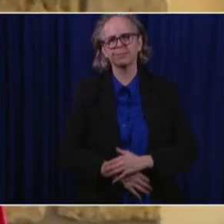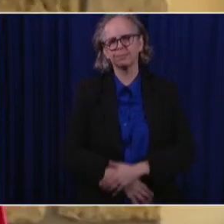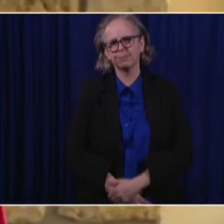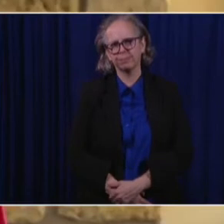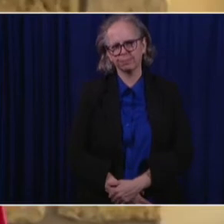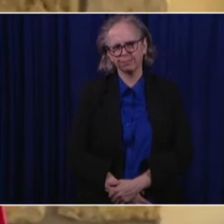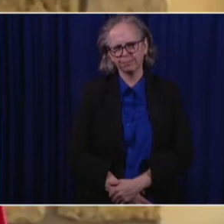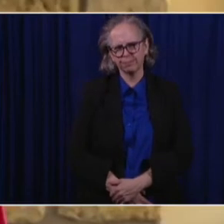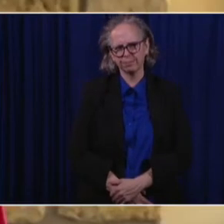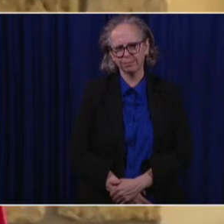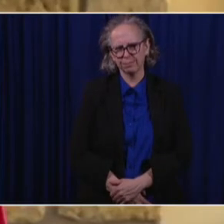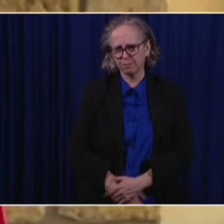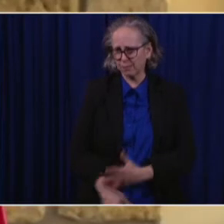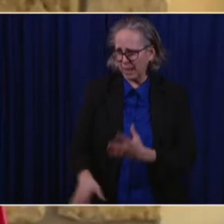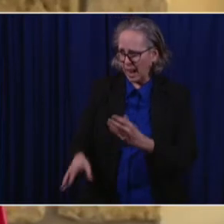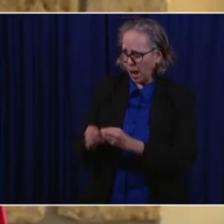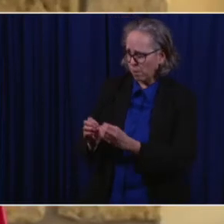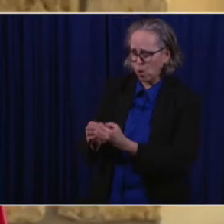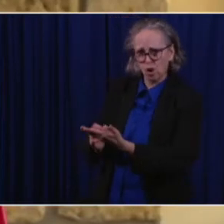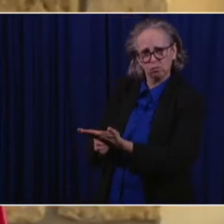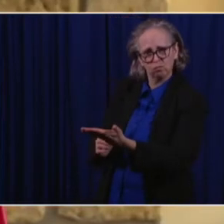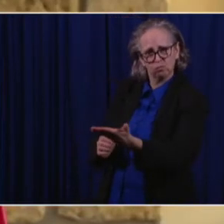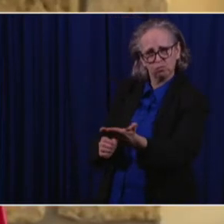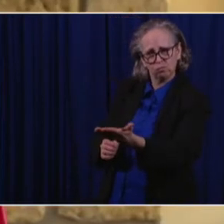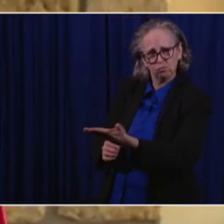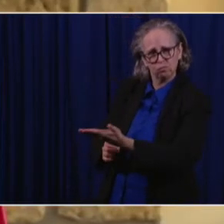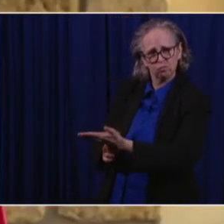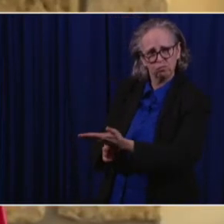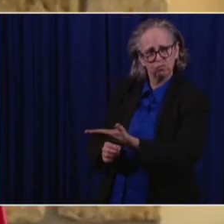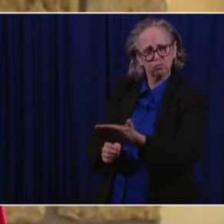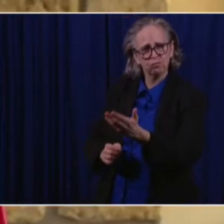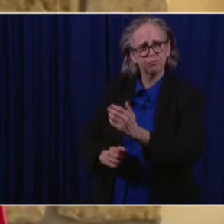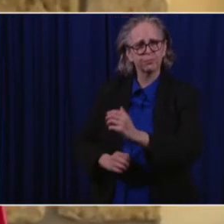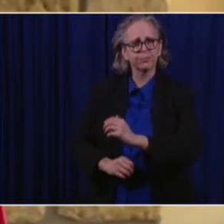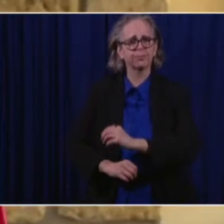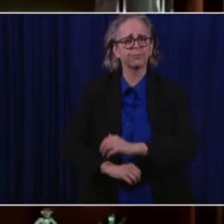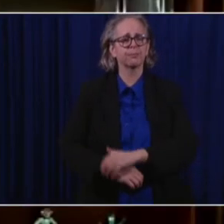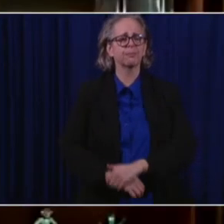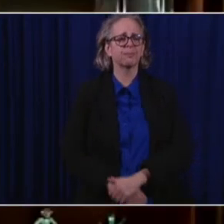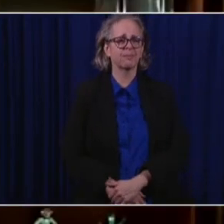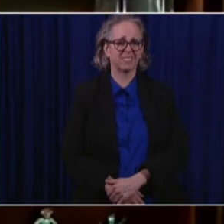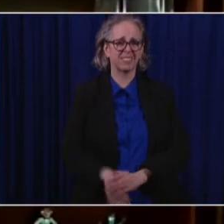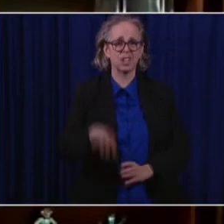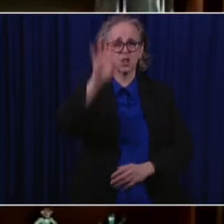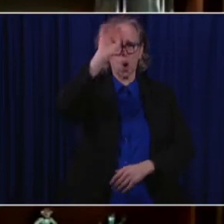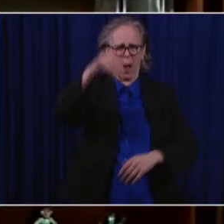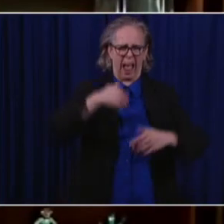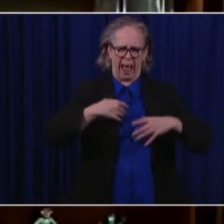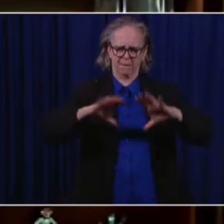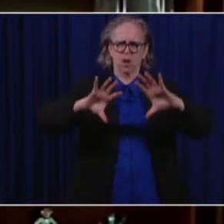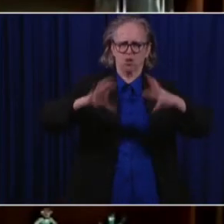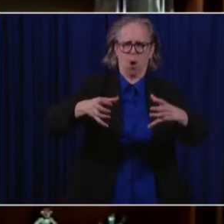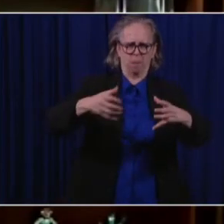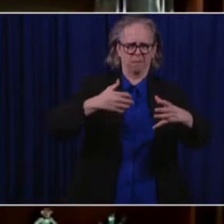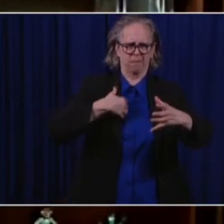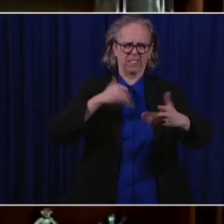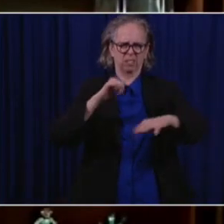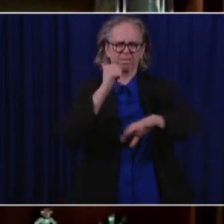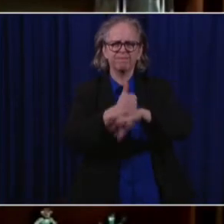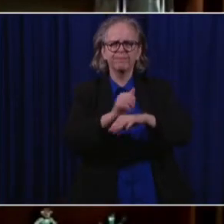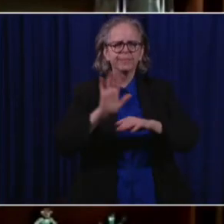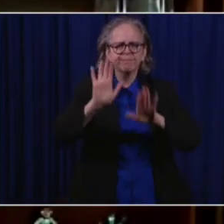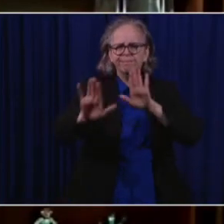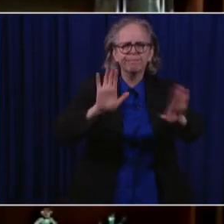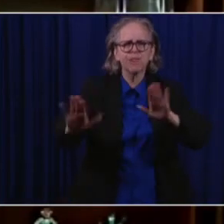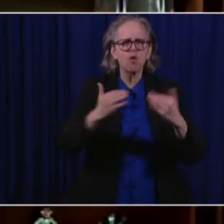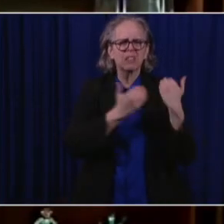else? I would just say that we have a learned group that actually thinks about the rational and the crisis standards.